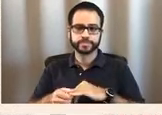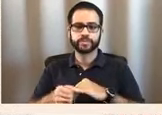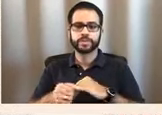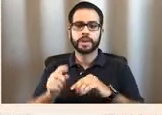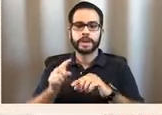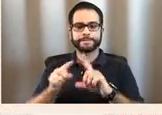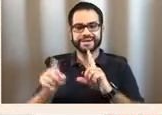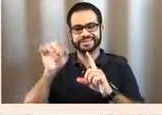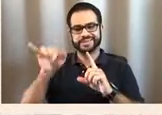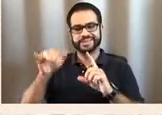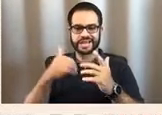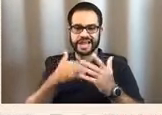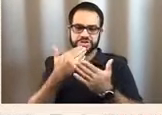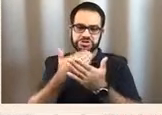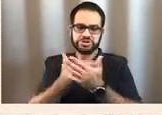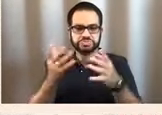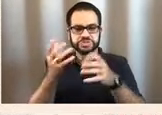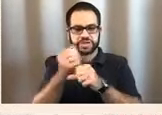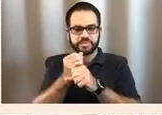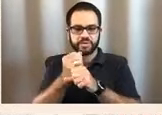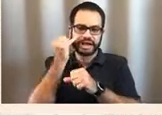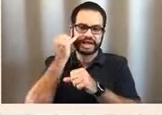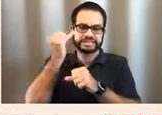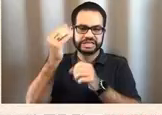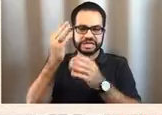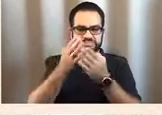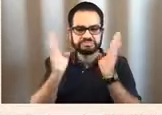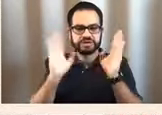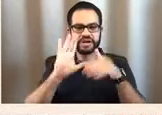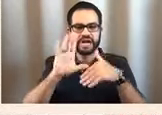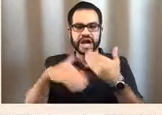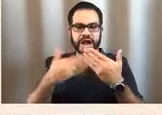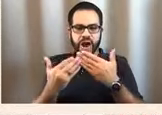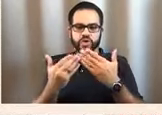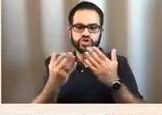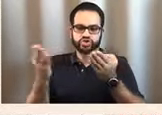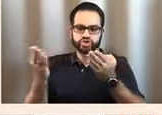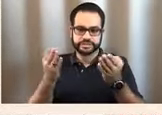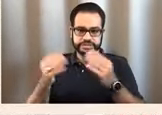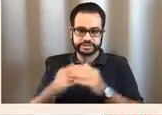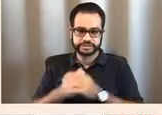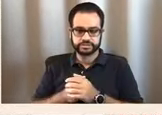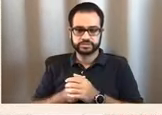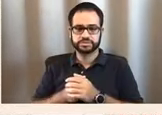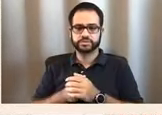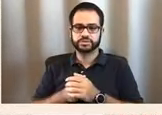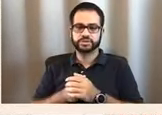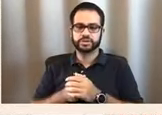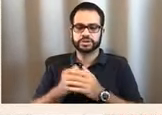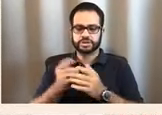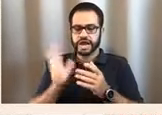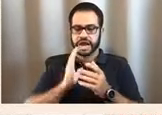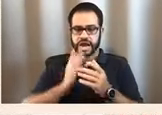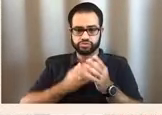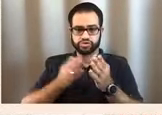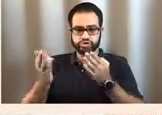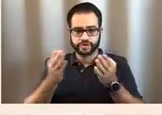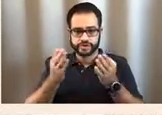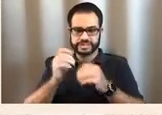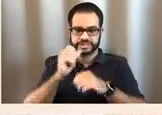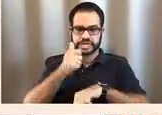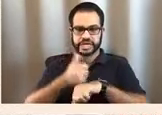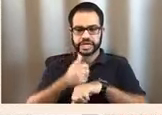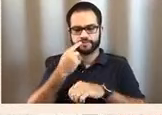you an idea of the depth of our services. The services provided are designed to meet the unique needs of the